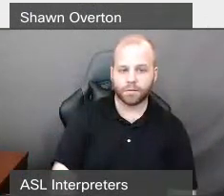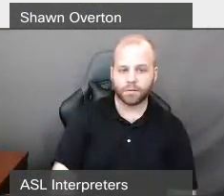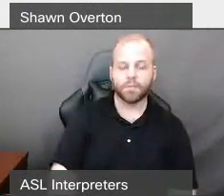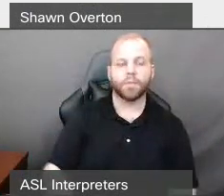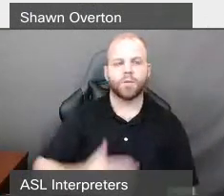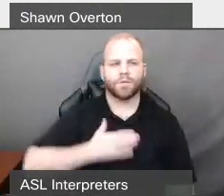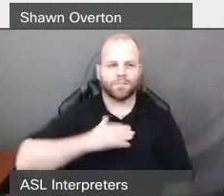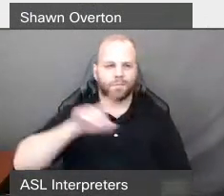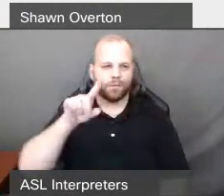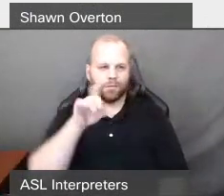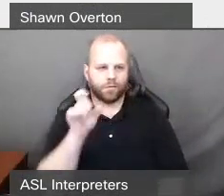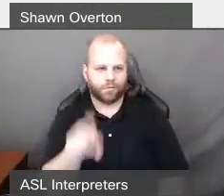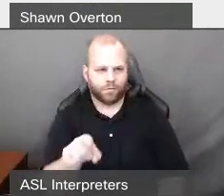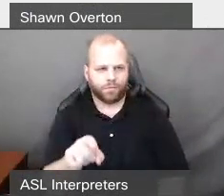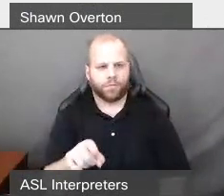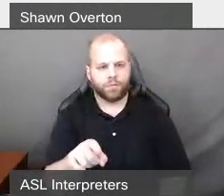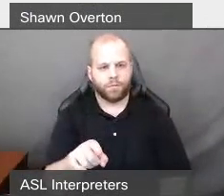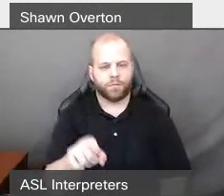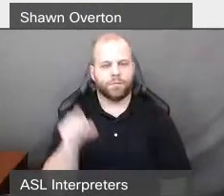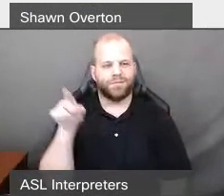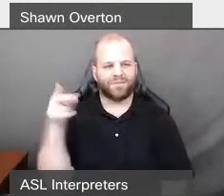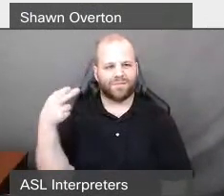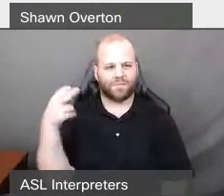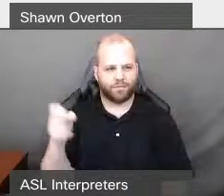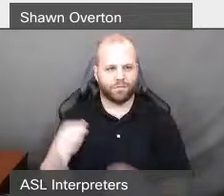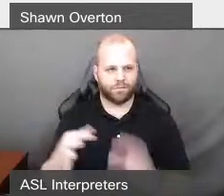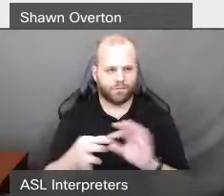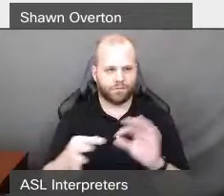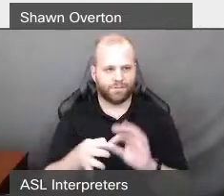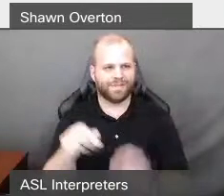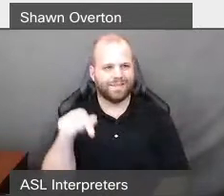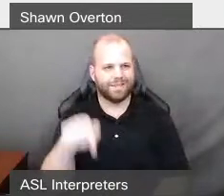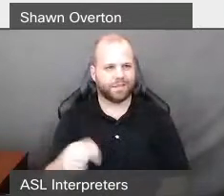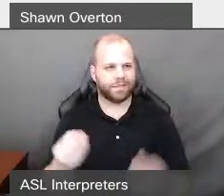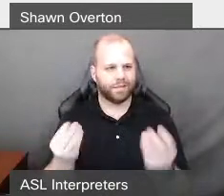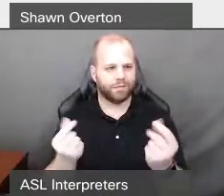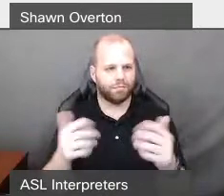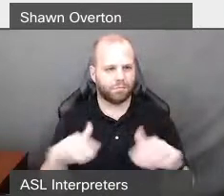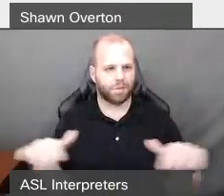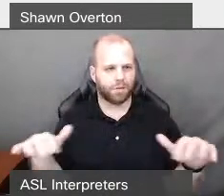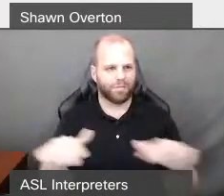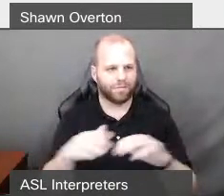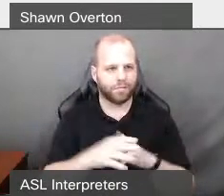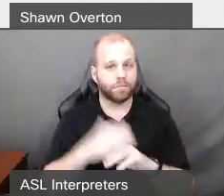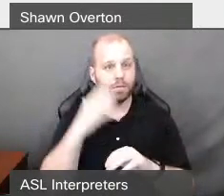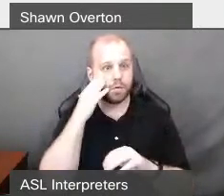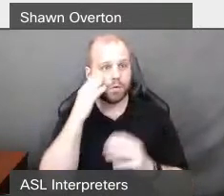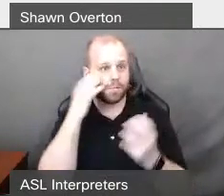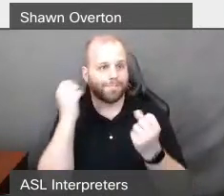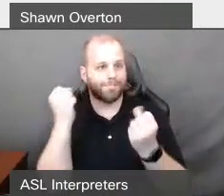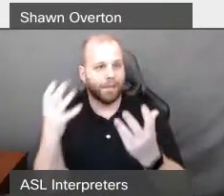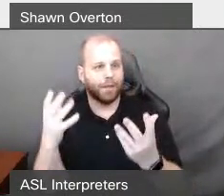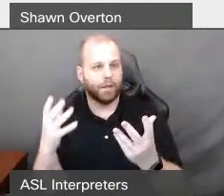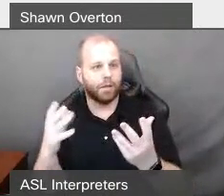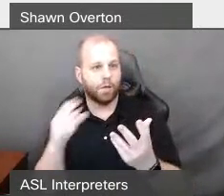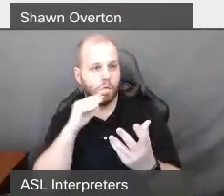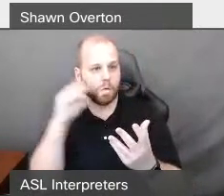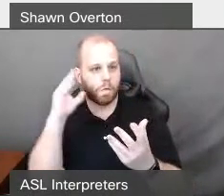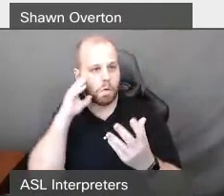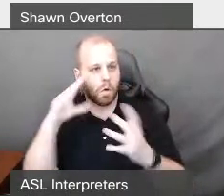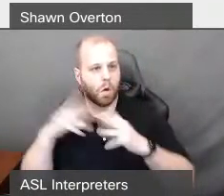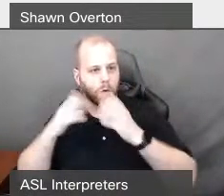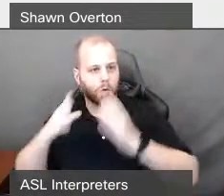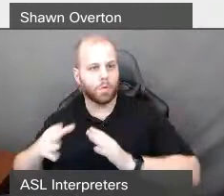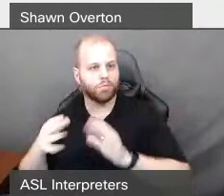my question, Mr. Hood, he mentioned that this property, I know that a lot of the homeowners are saying, talking about the flooding